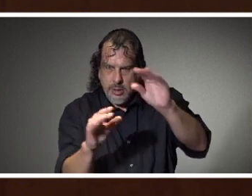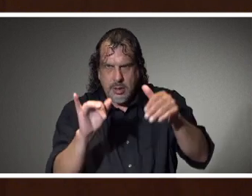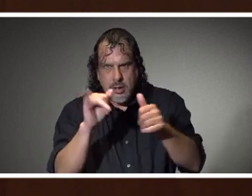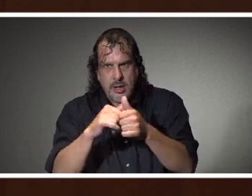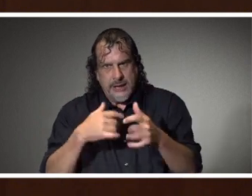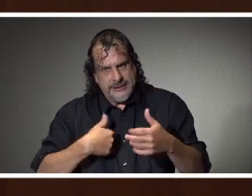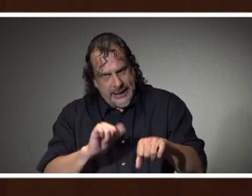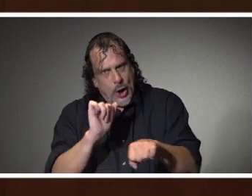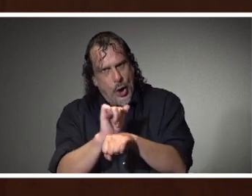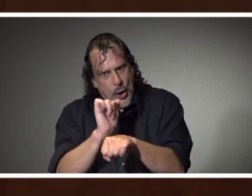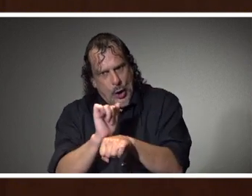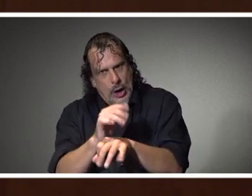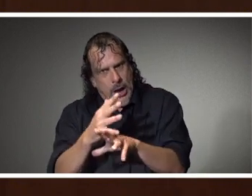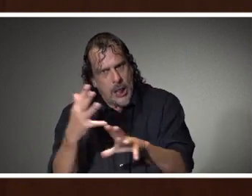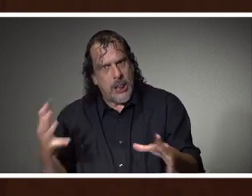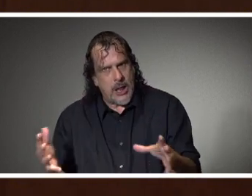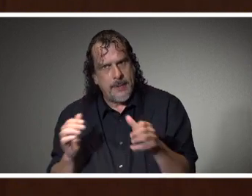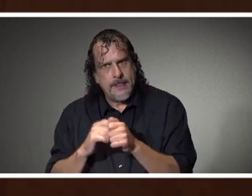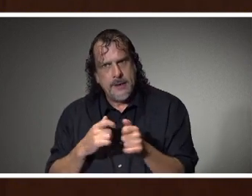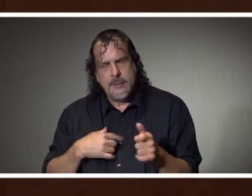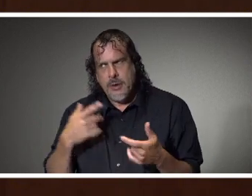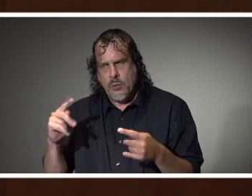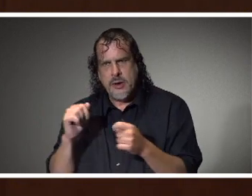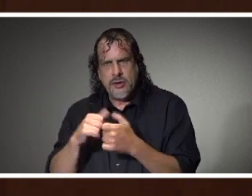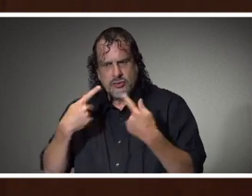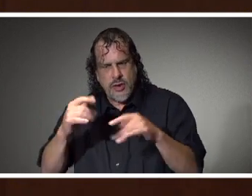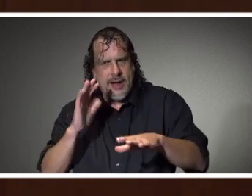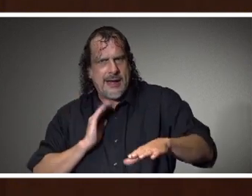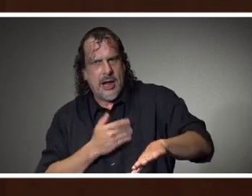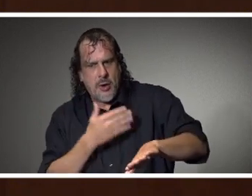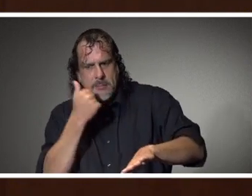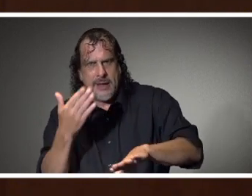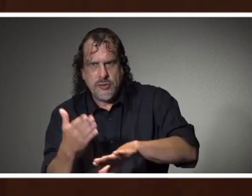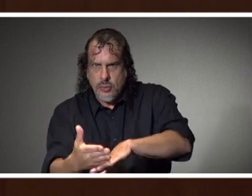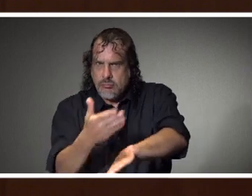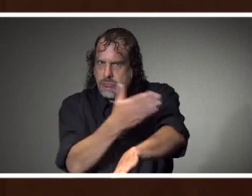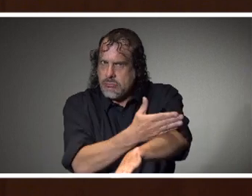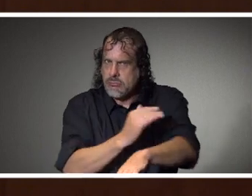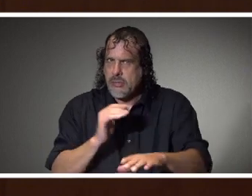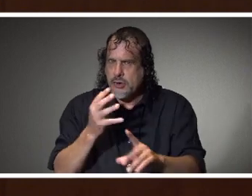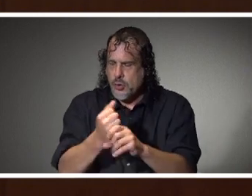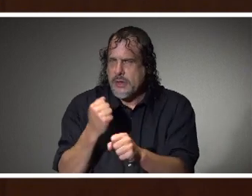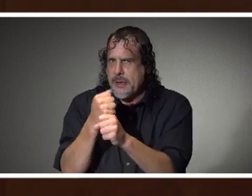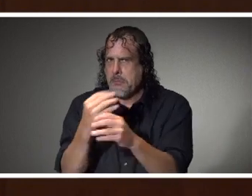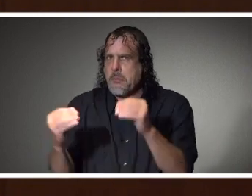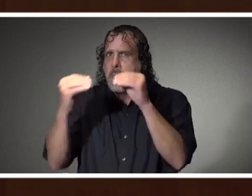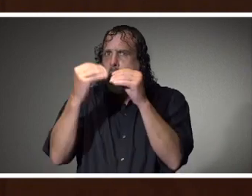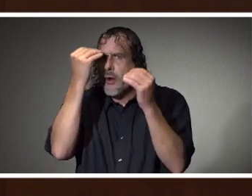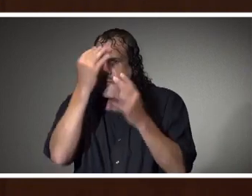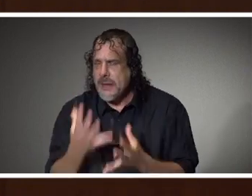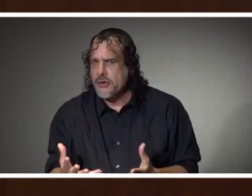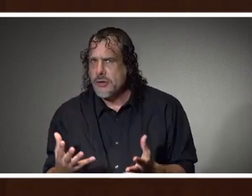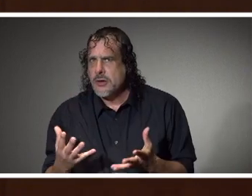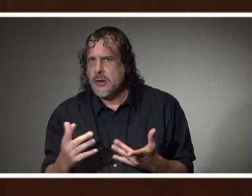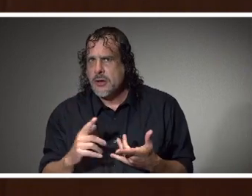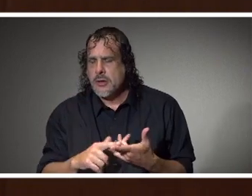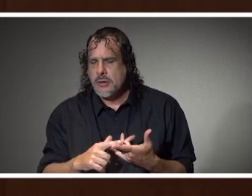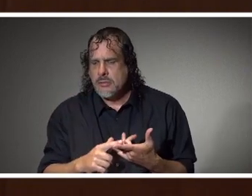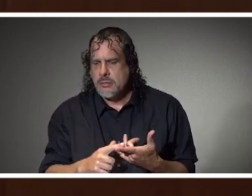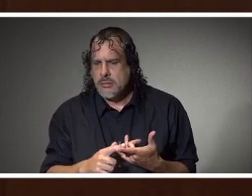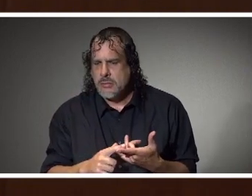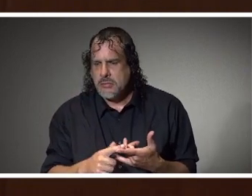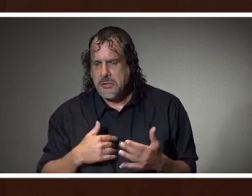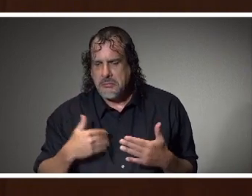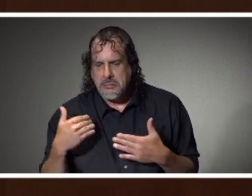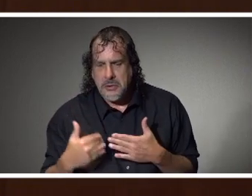to, work on this and make sure whatever resources we have to do to apply to get that, we feel good that not only are we going to have a path forward, but we